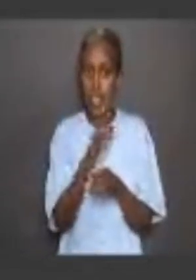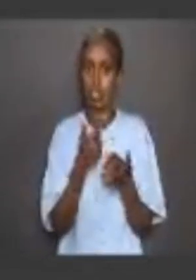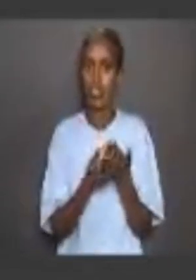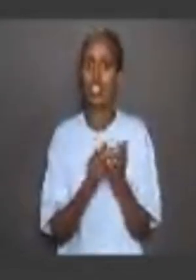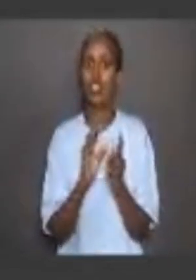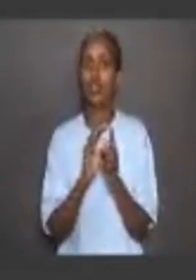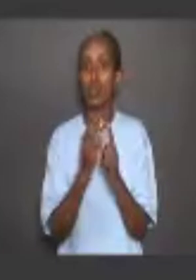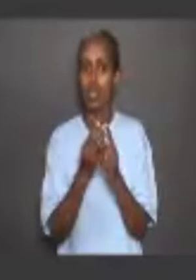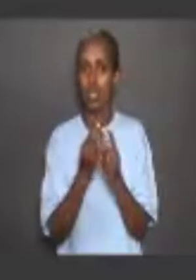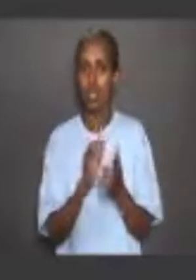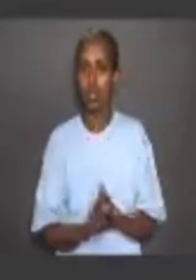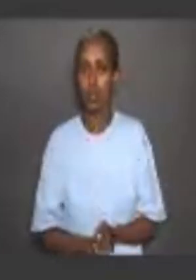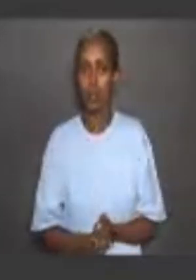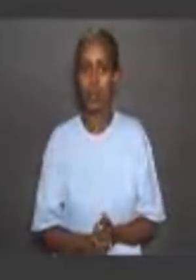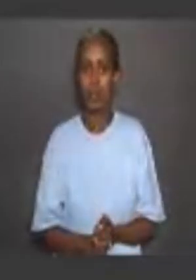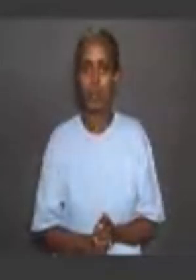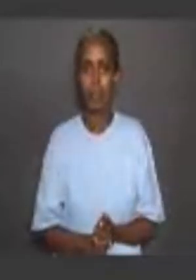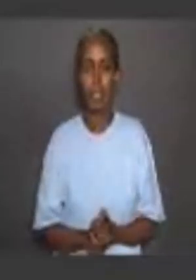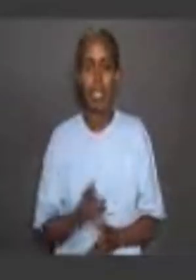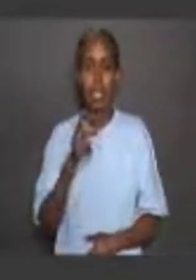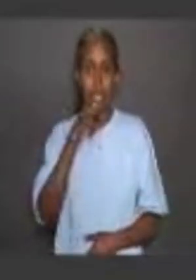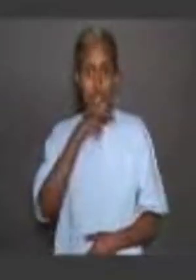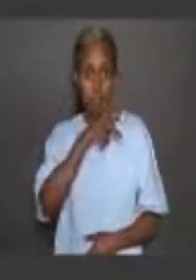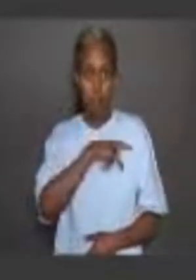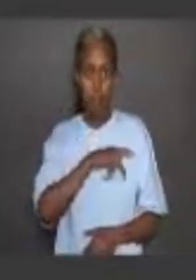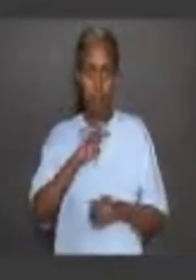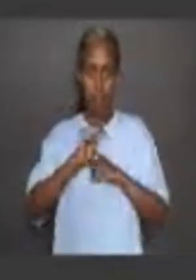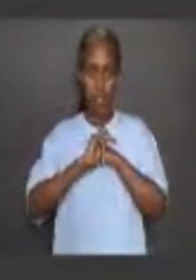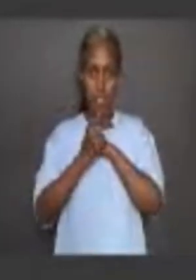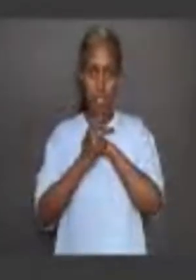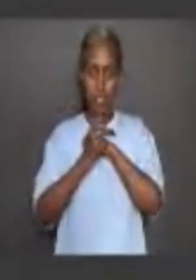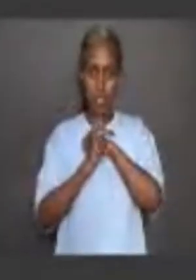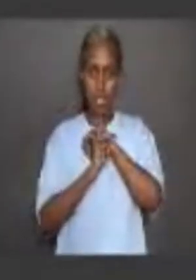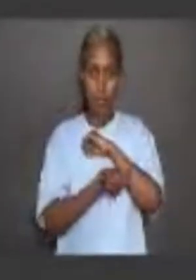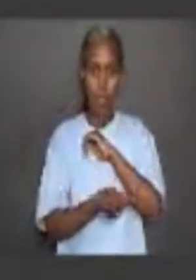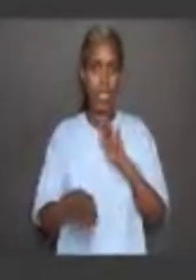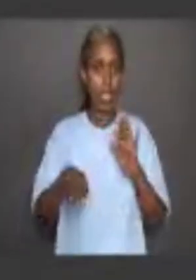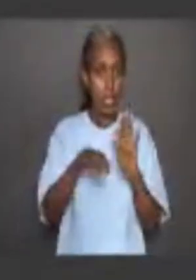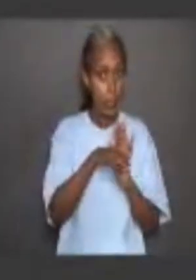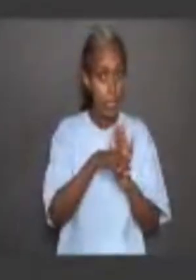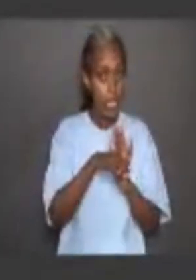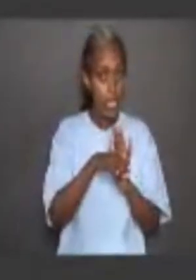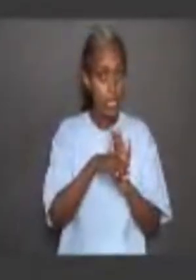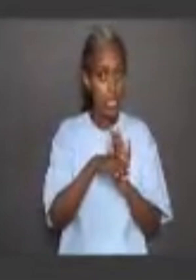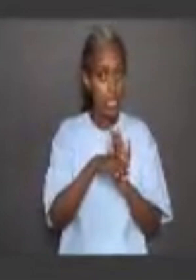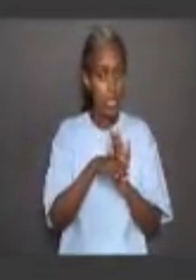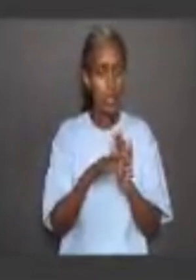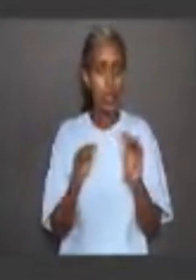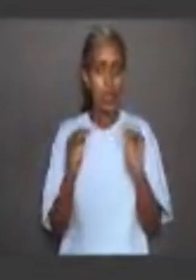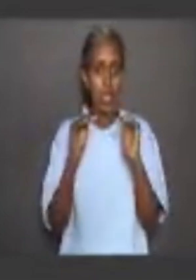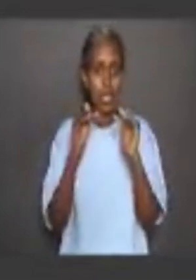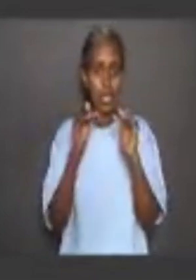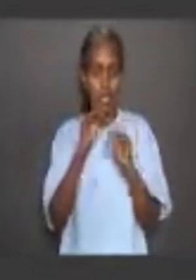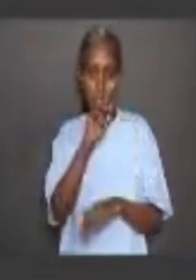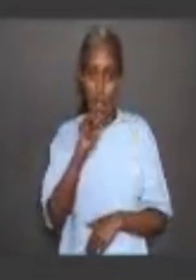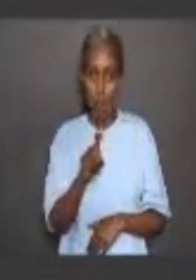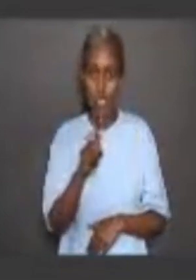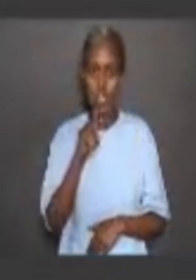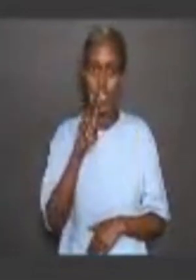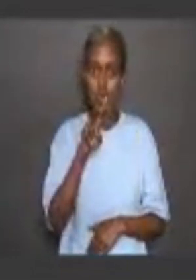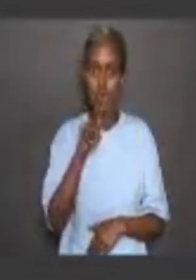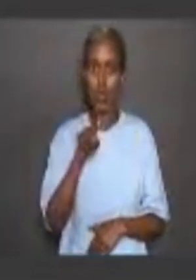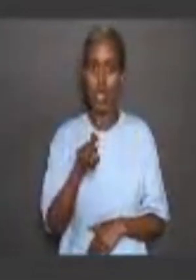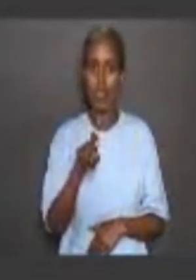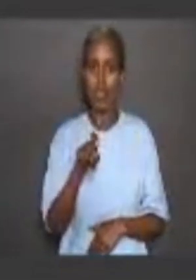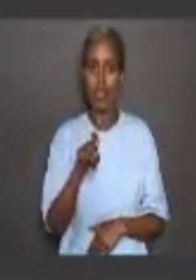satisfy these conditions. The profit for the company is represented by the